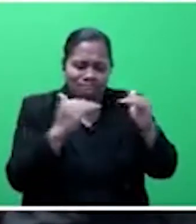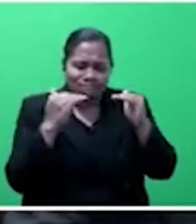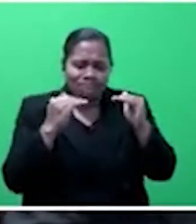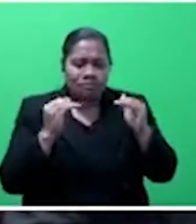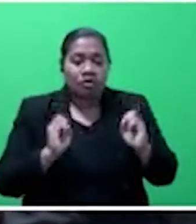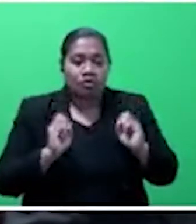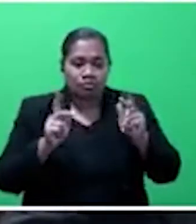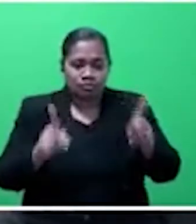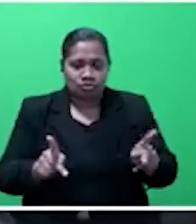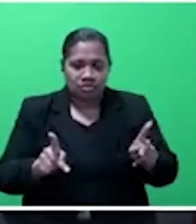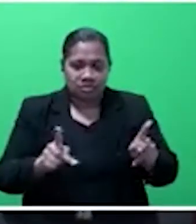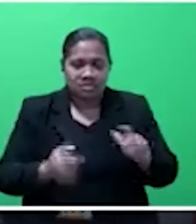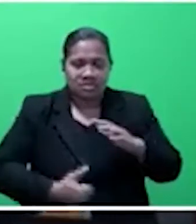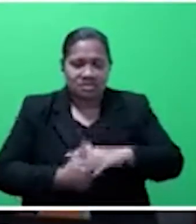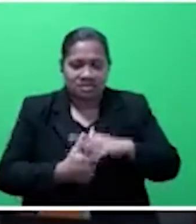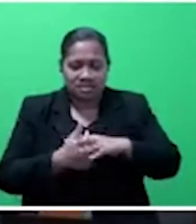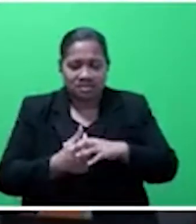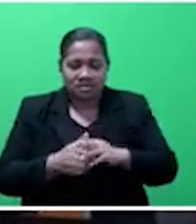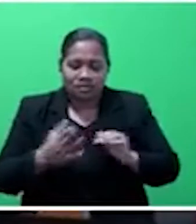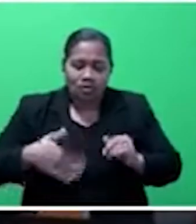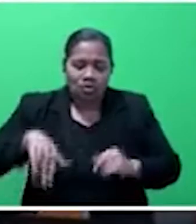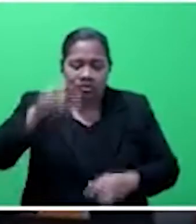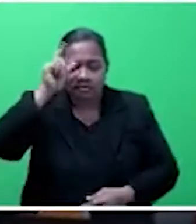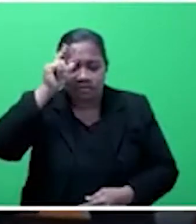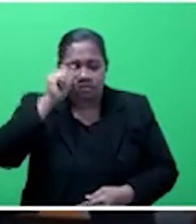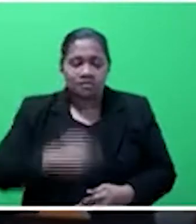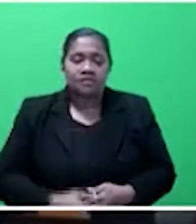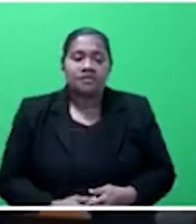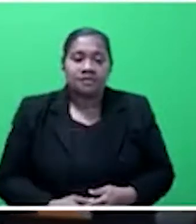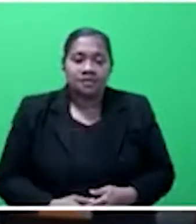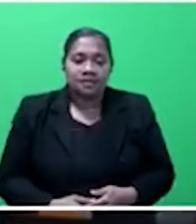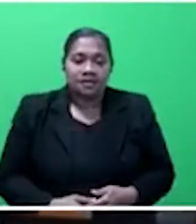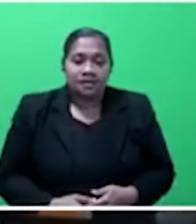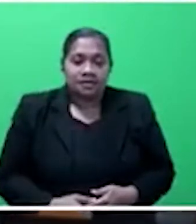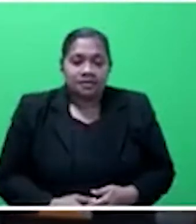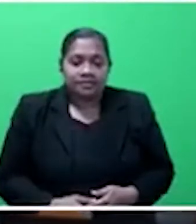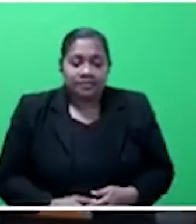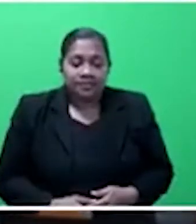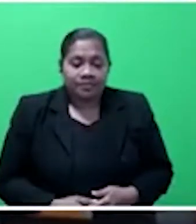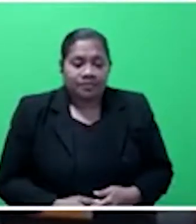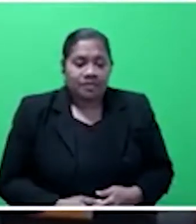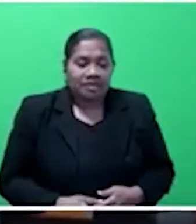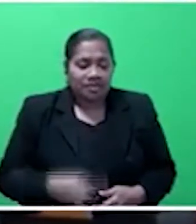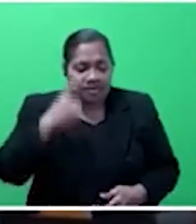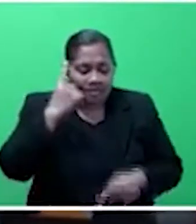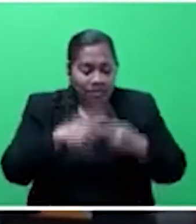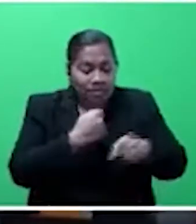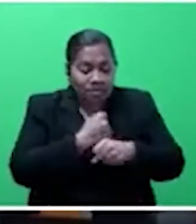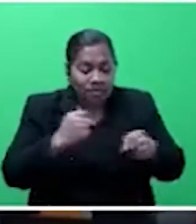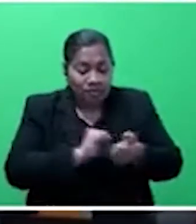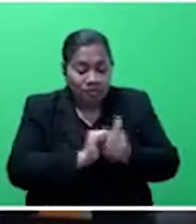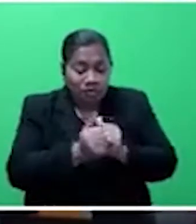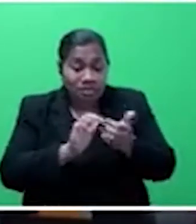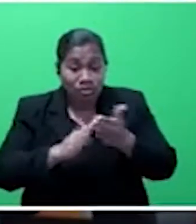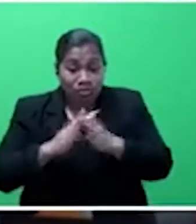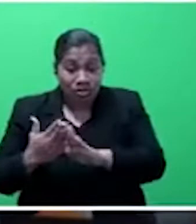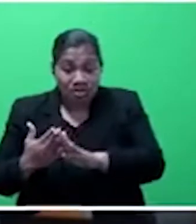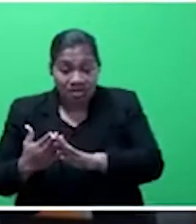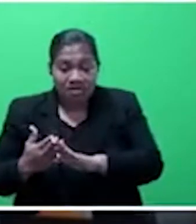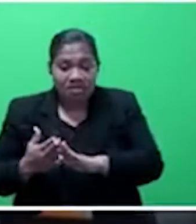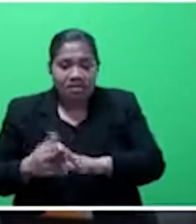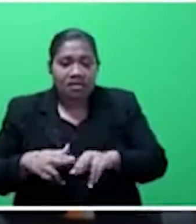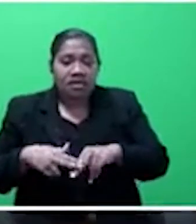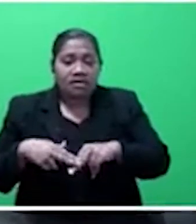said. Mr. Speaker said, considering the power of sports in community building, the Ministry has worked closely with the Fiji National